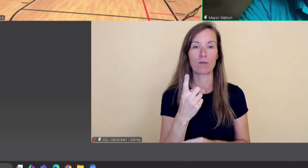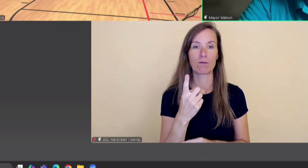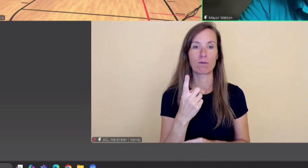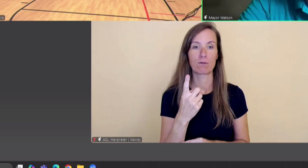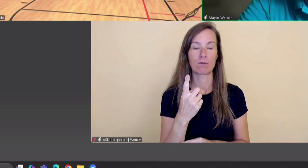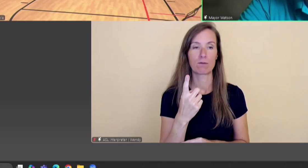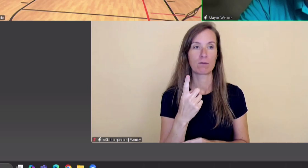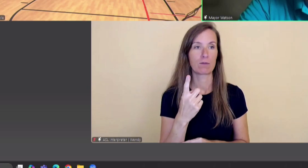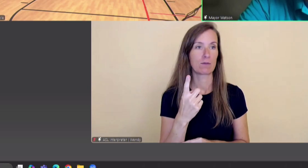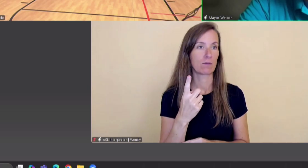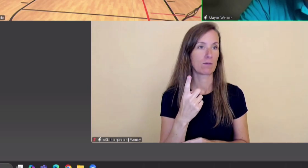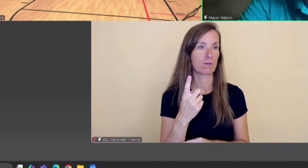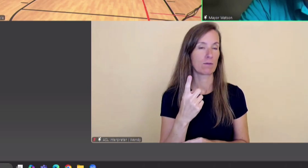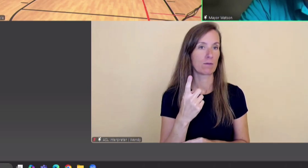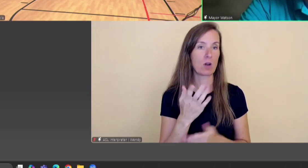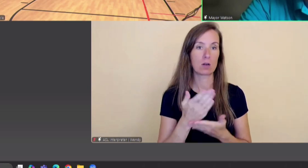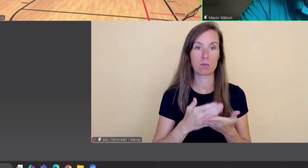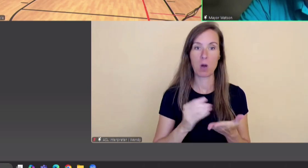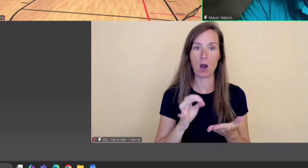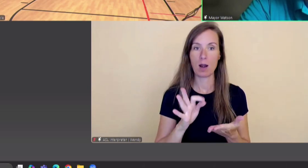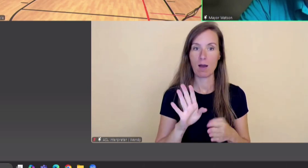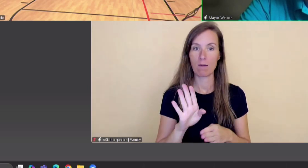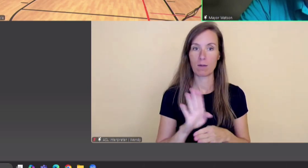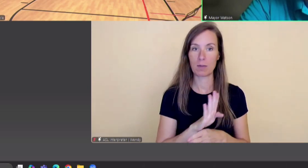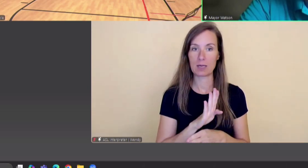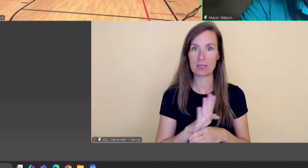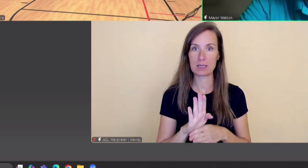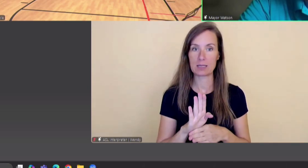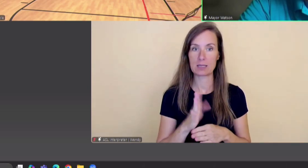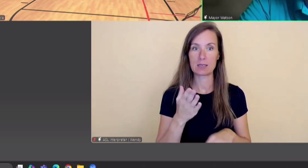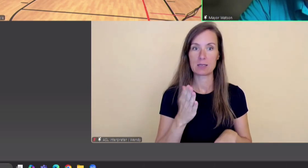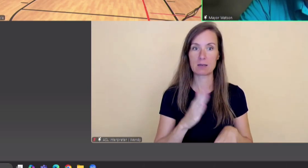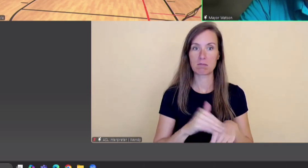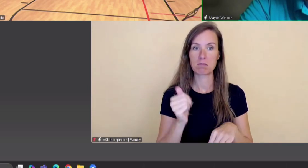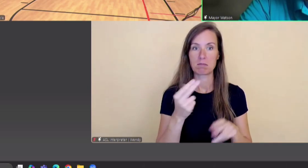business will be calling the roll.